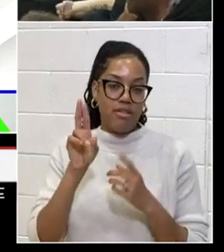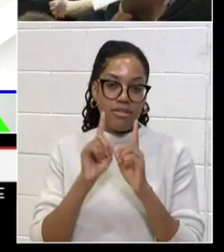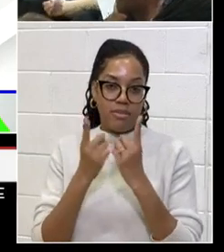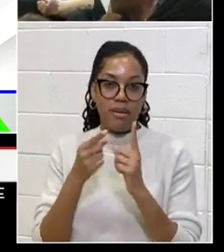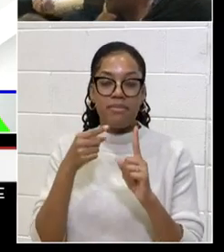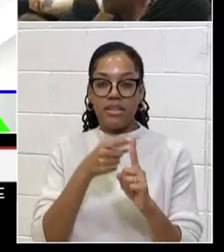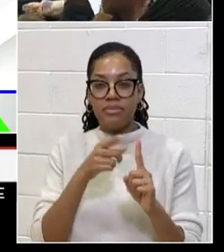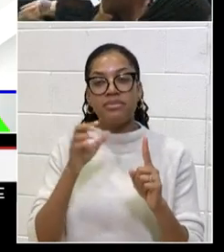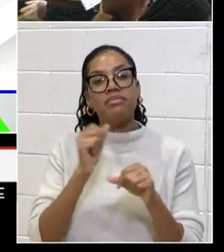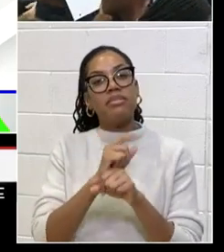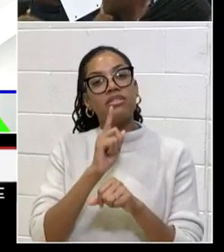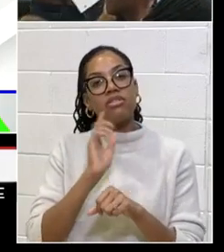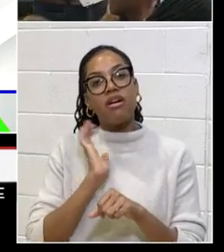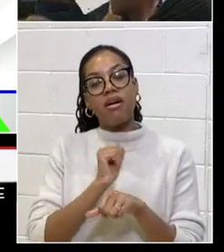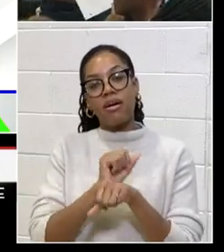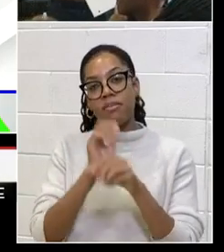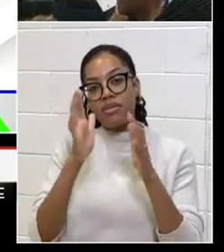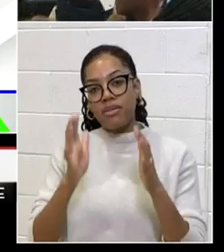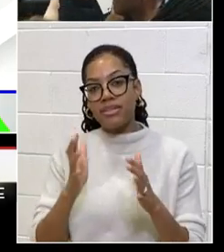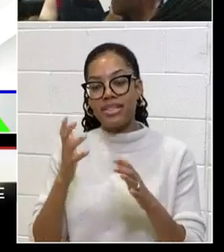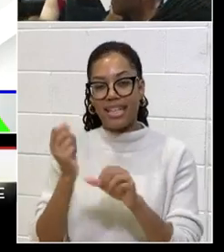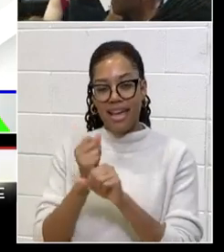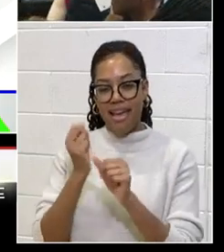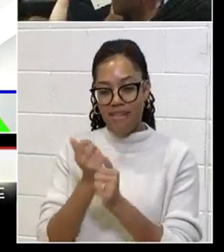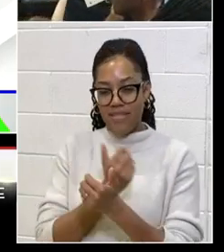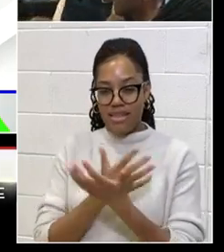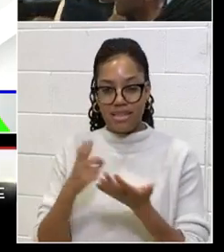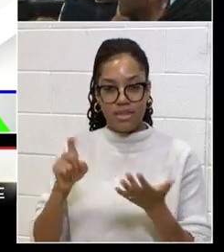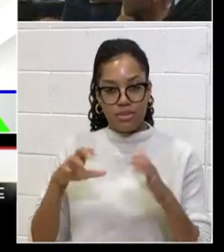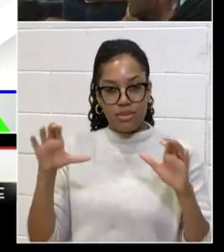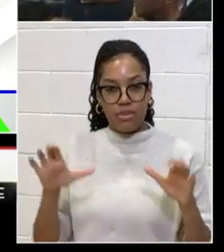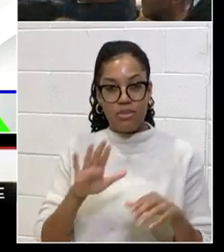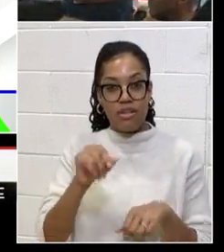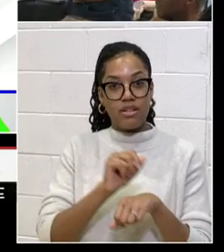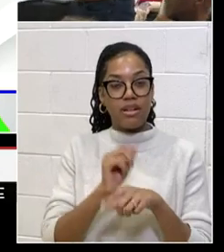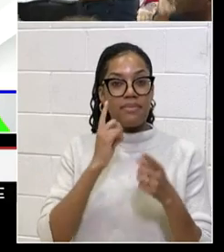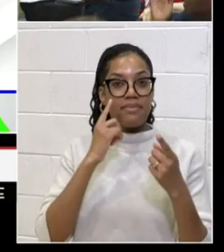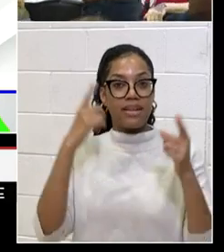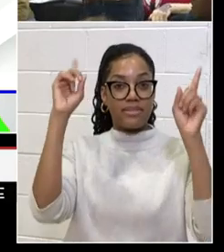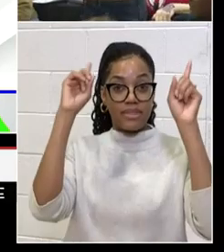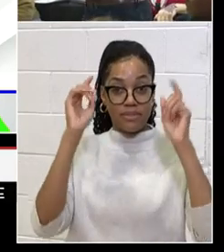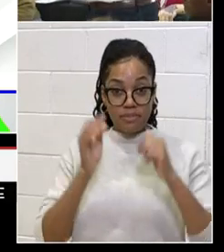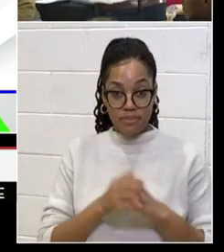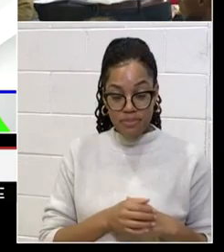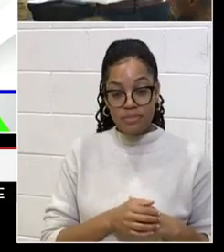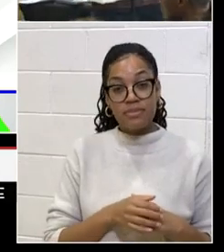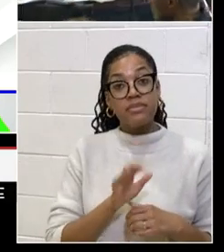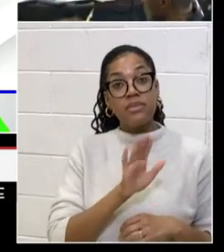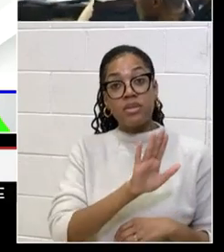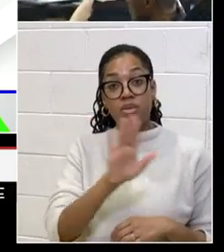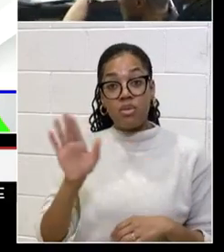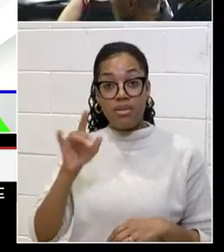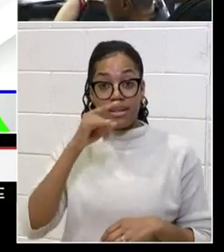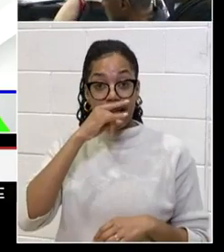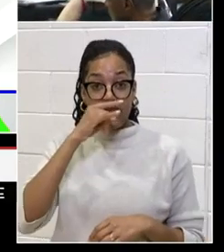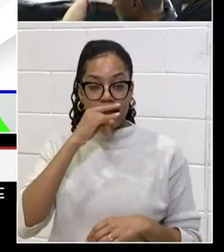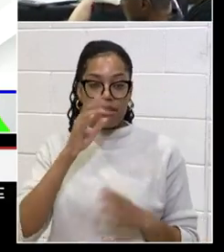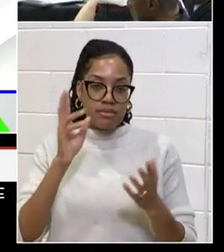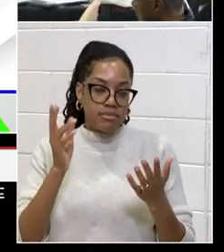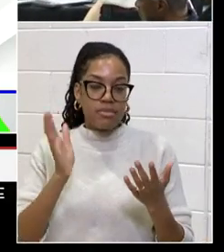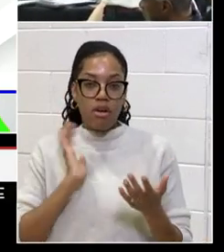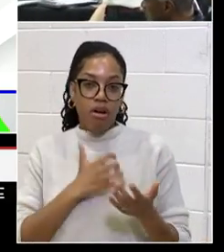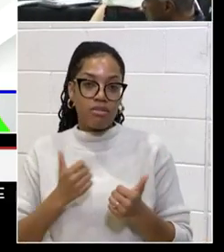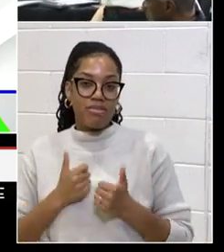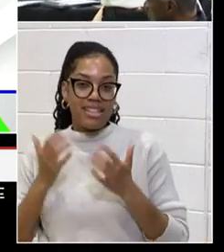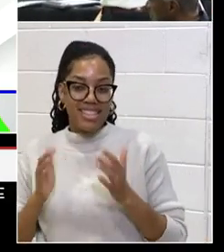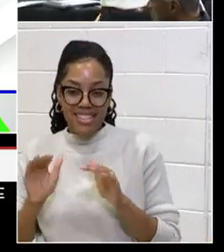our employees are getting what they need to do their jobs effectively. Your kids our residents,